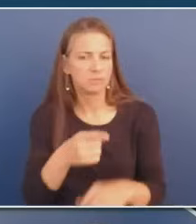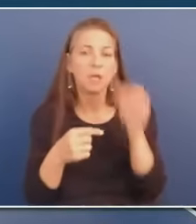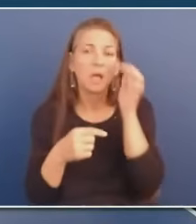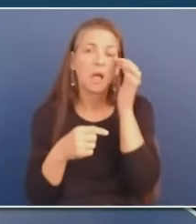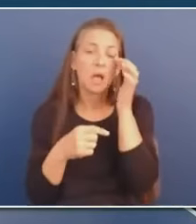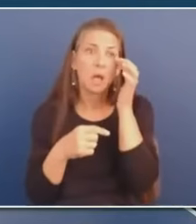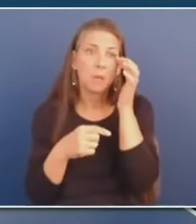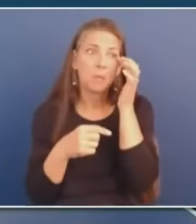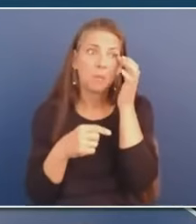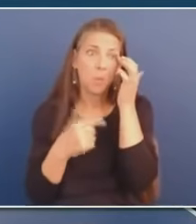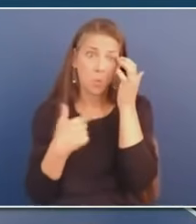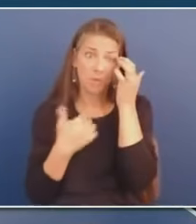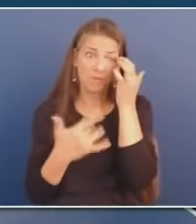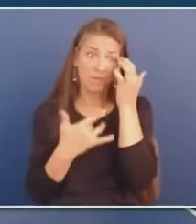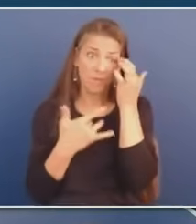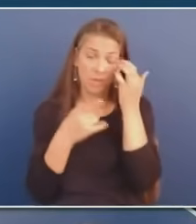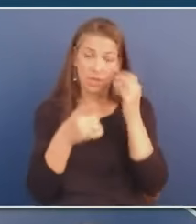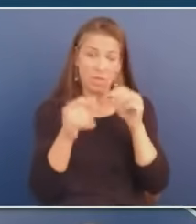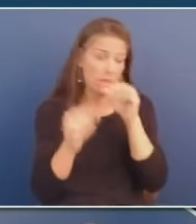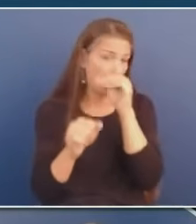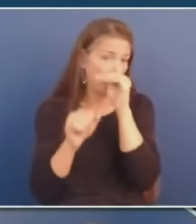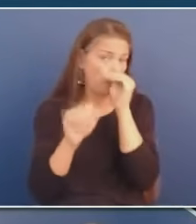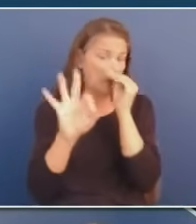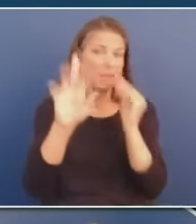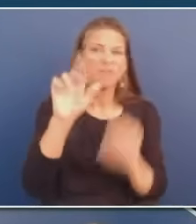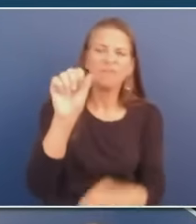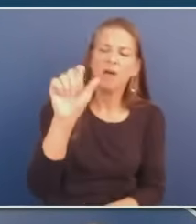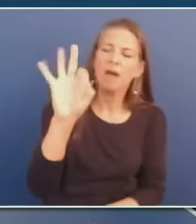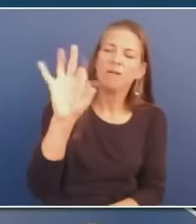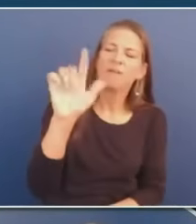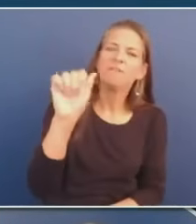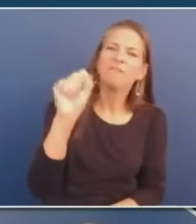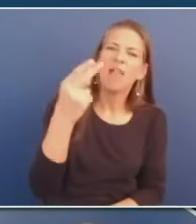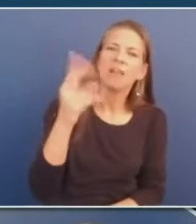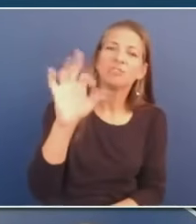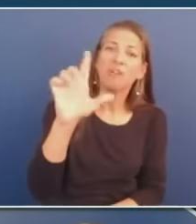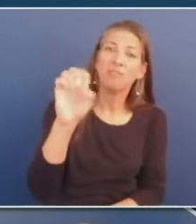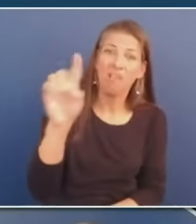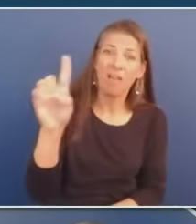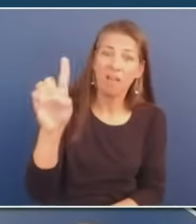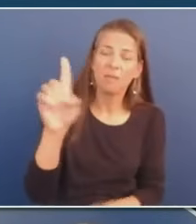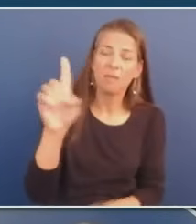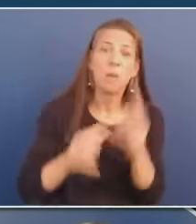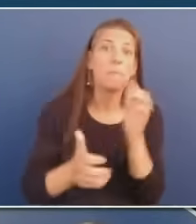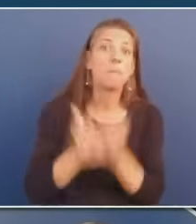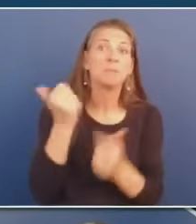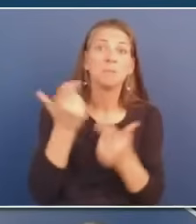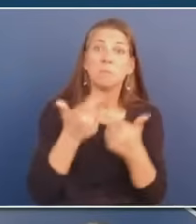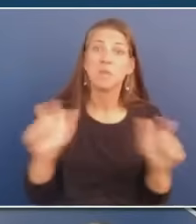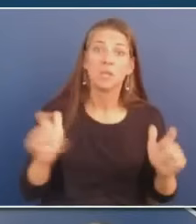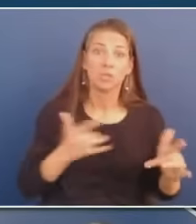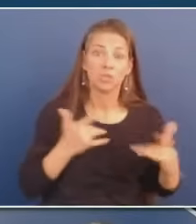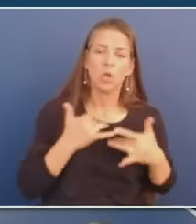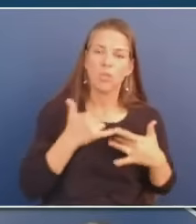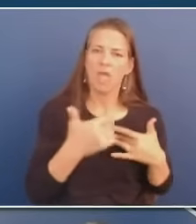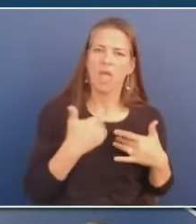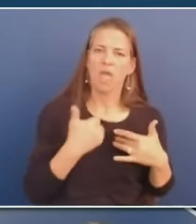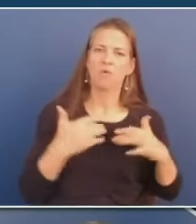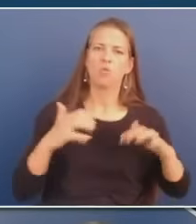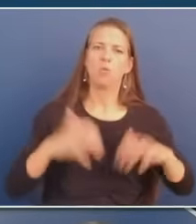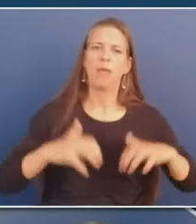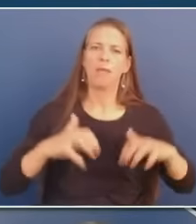We think it could create flash floods in some of the initial storms, but our biggest concern is the amount of rain that we could get over